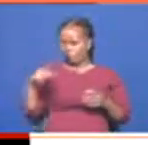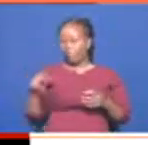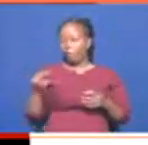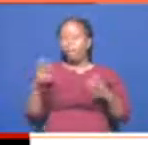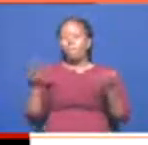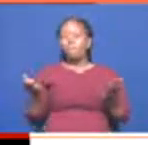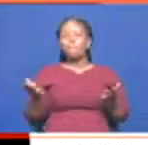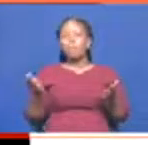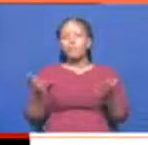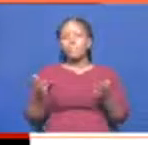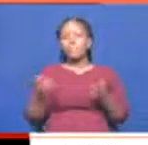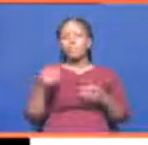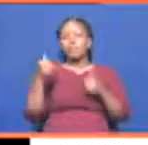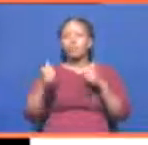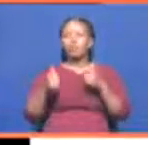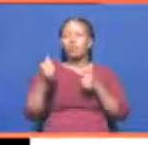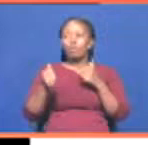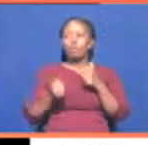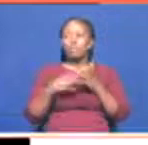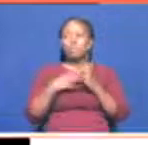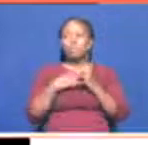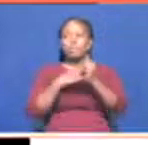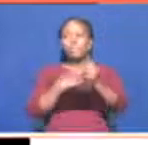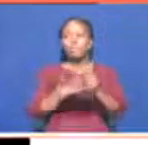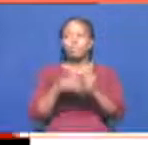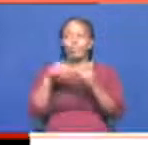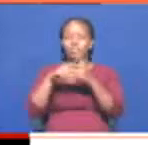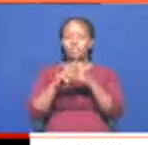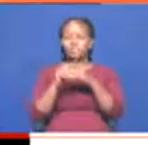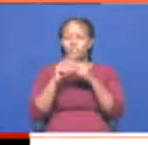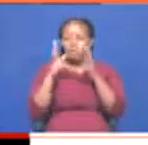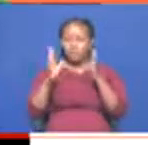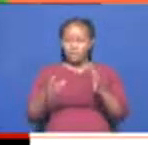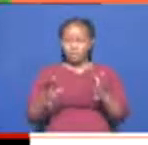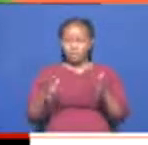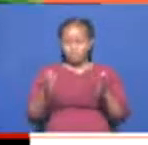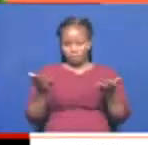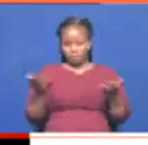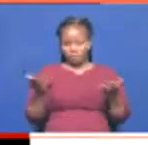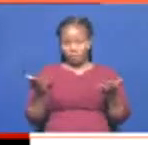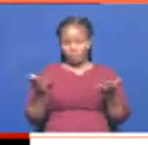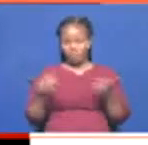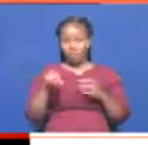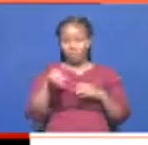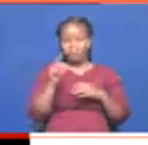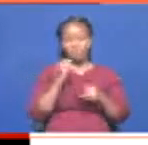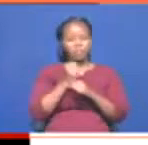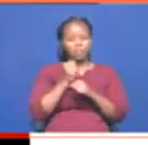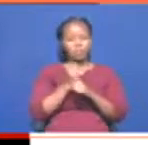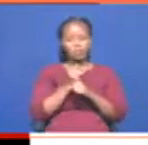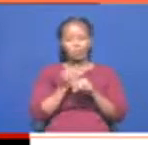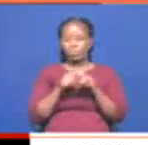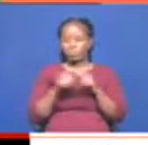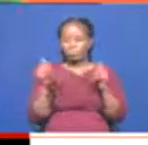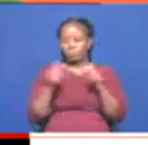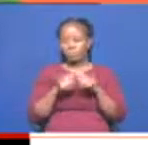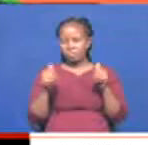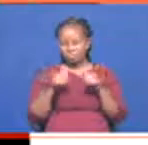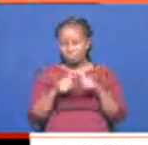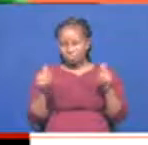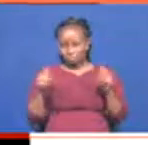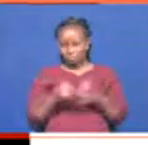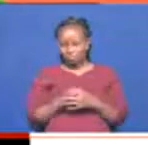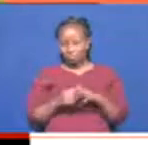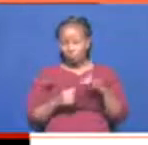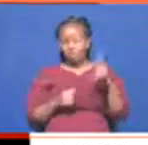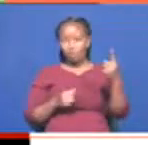The policies that govern the engineering are doing very well. First of all,